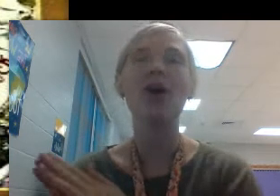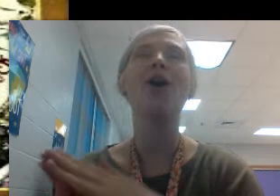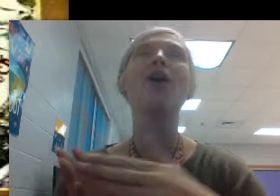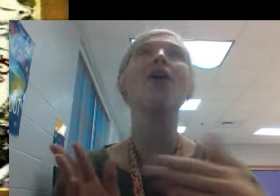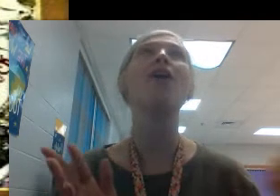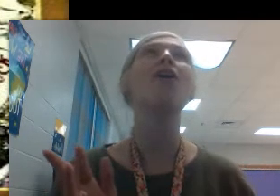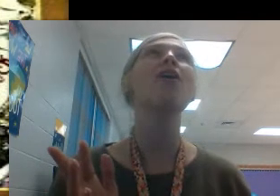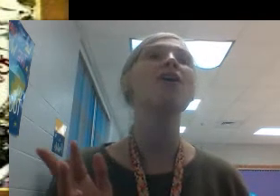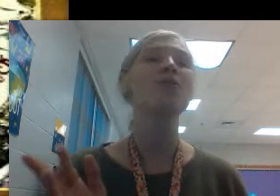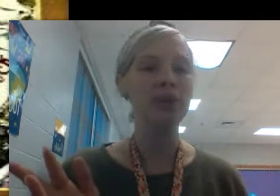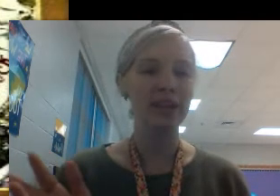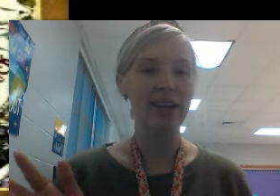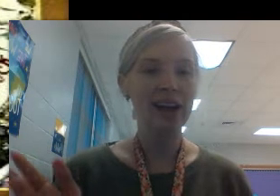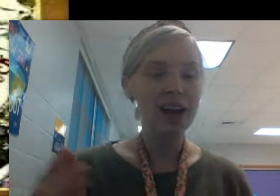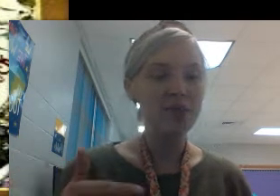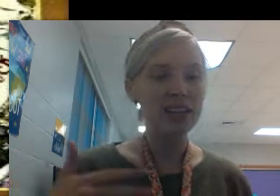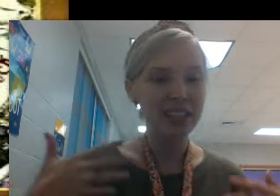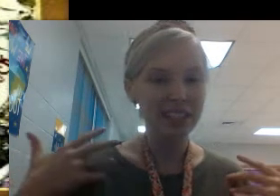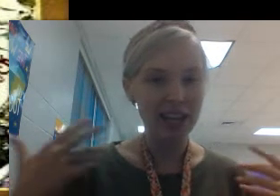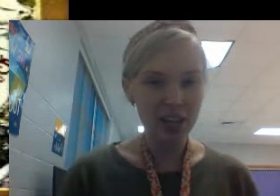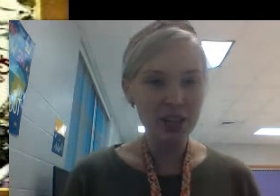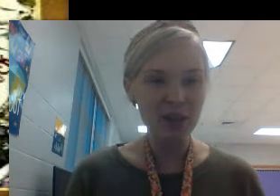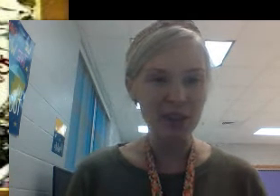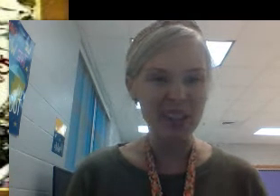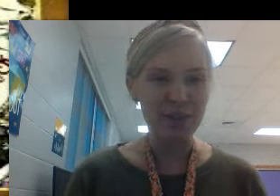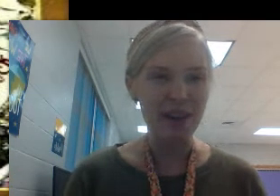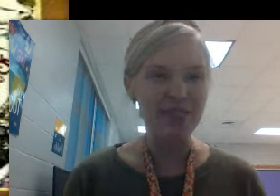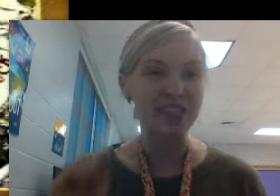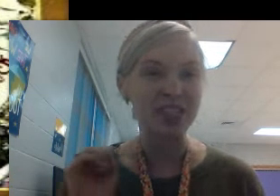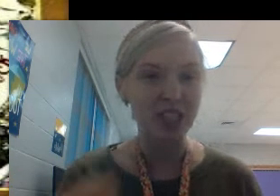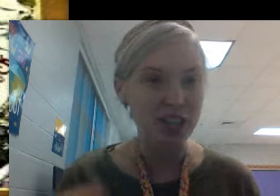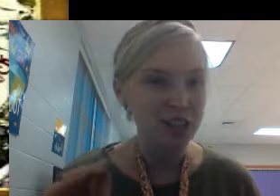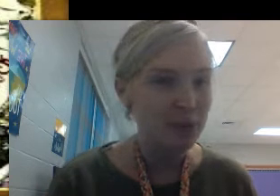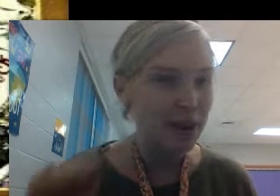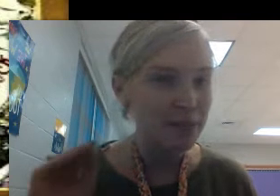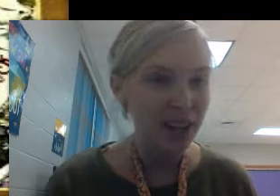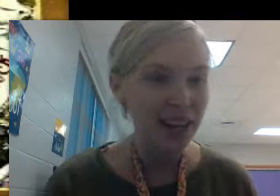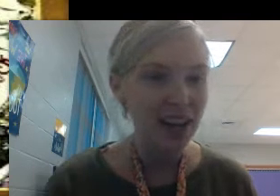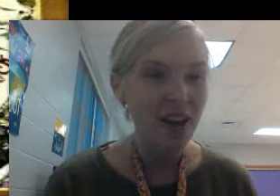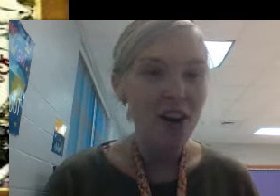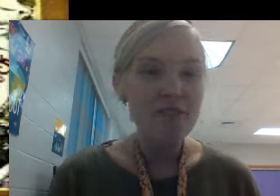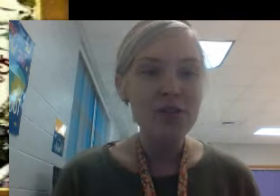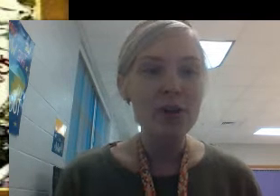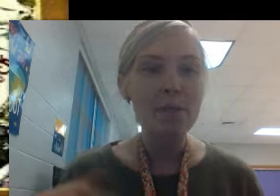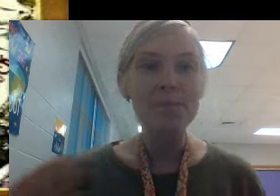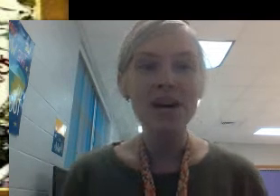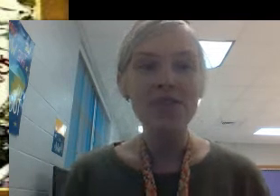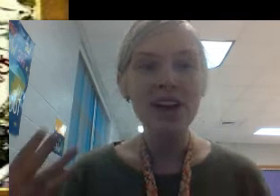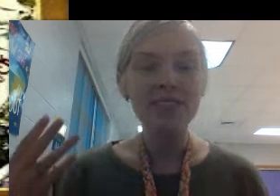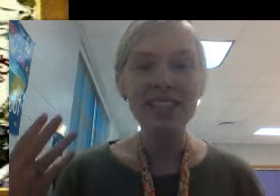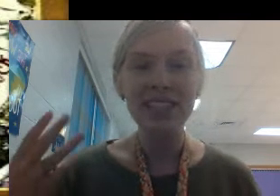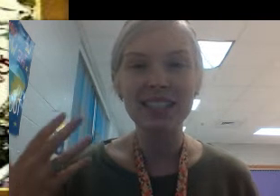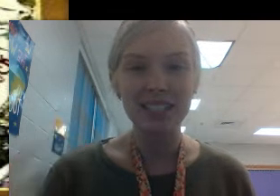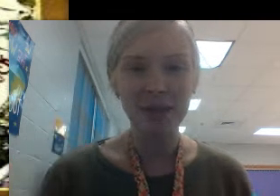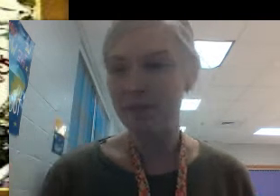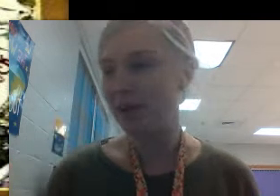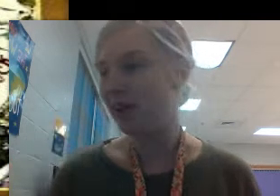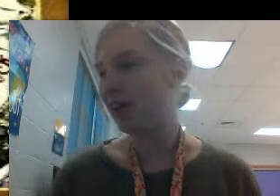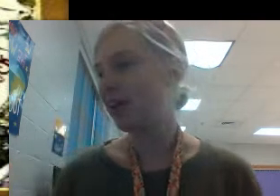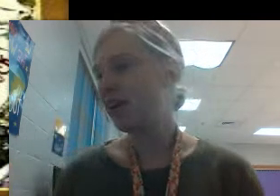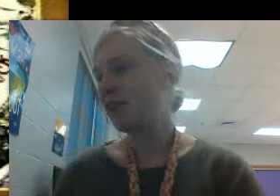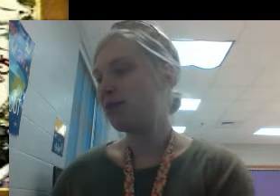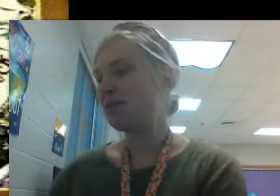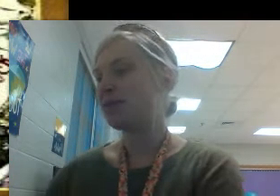book all week, and we're going to continue learning about the gingerbread man for the month of